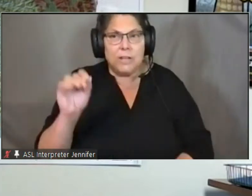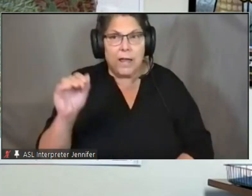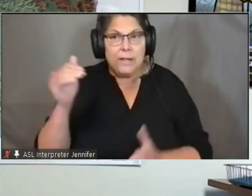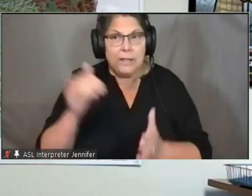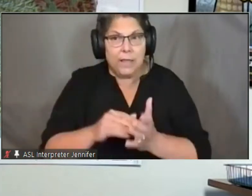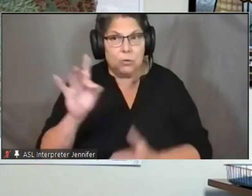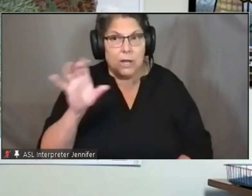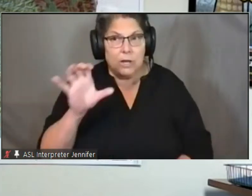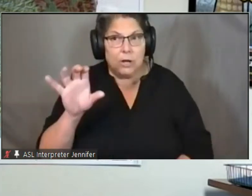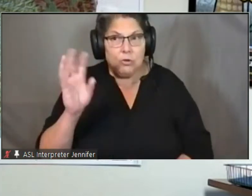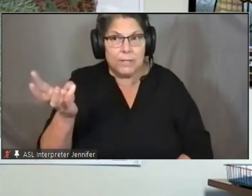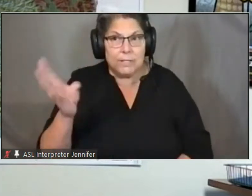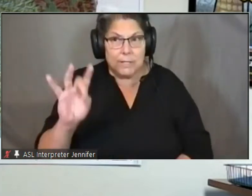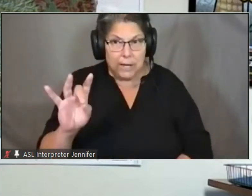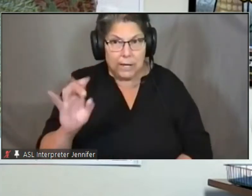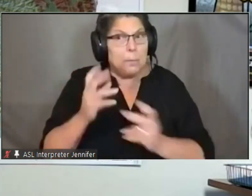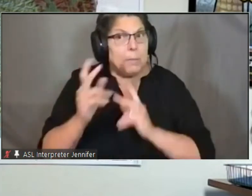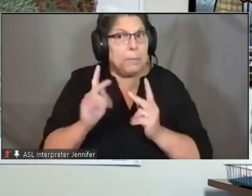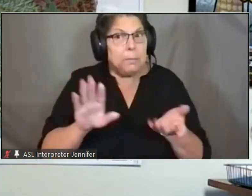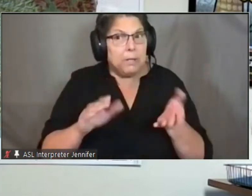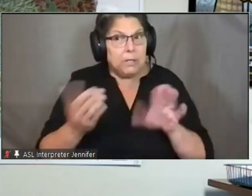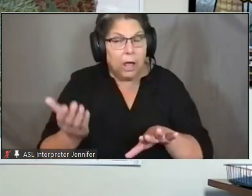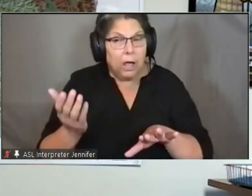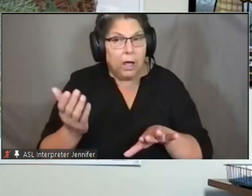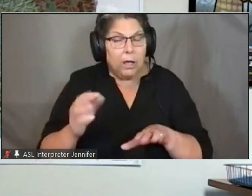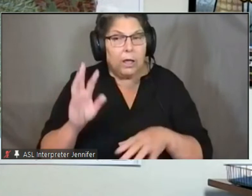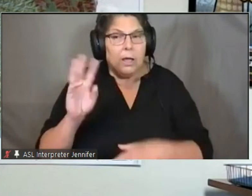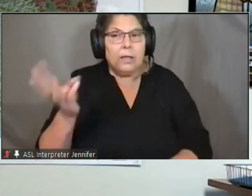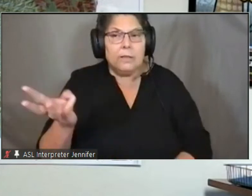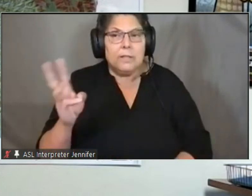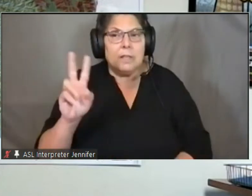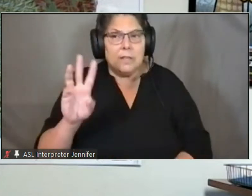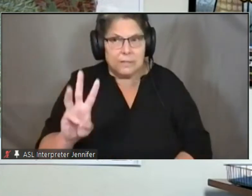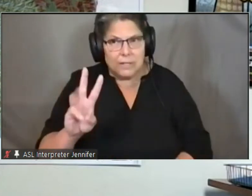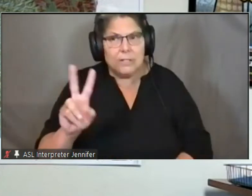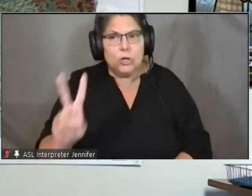3,690,868, and the deaths are